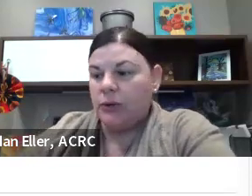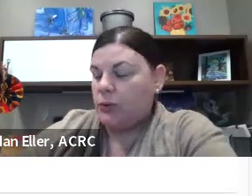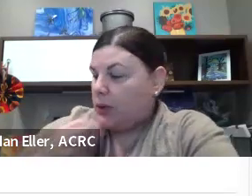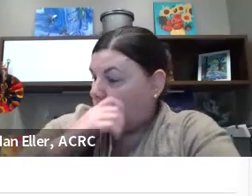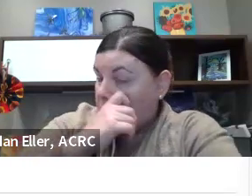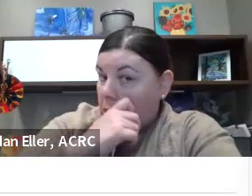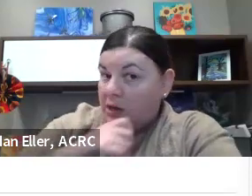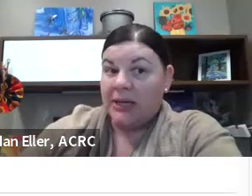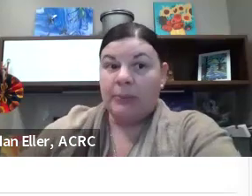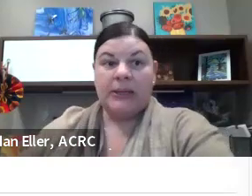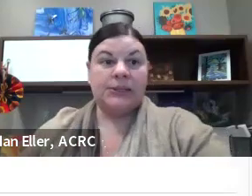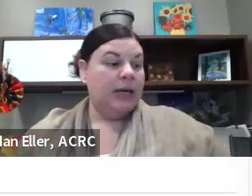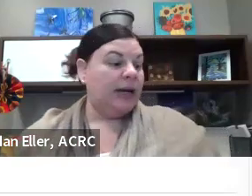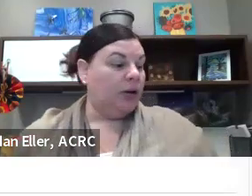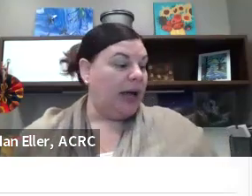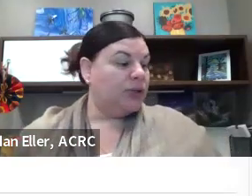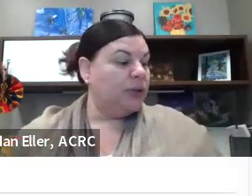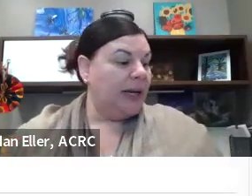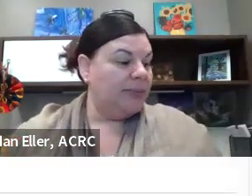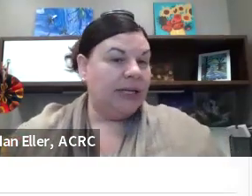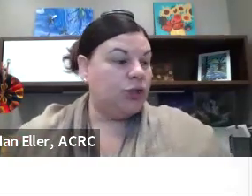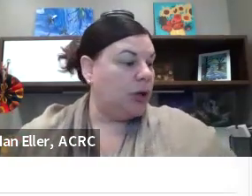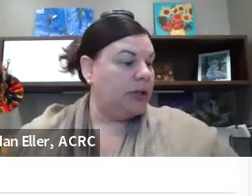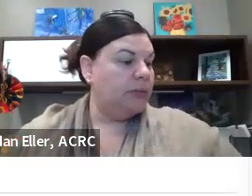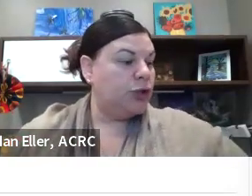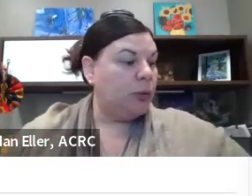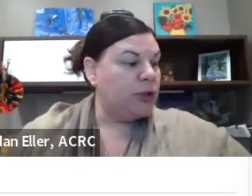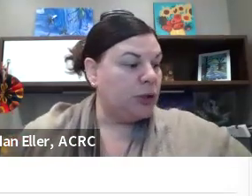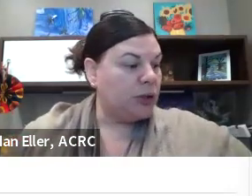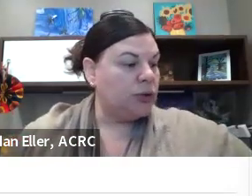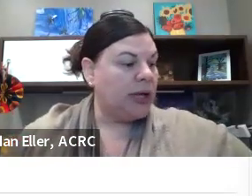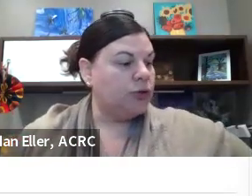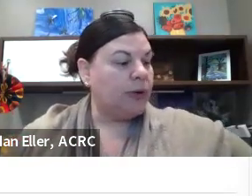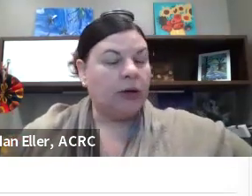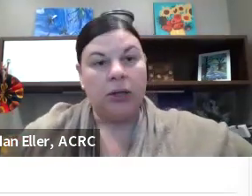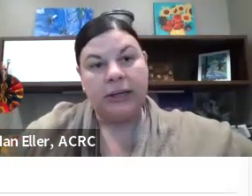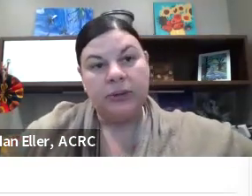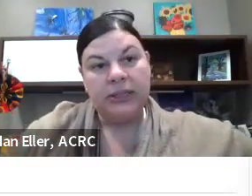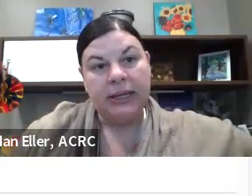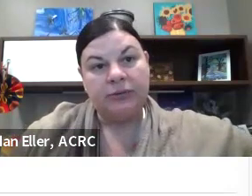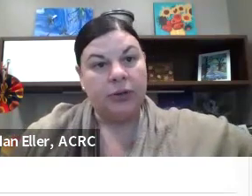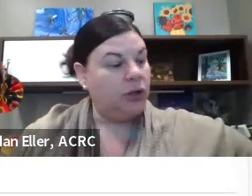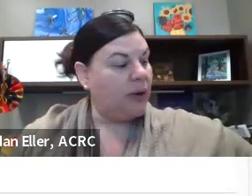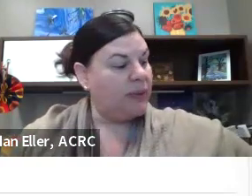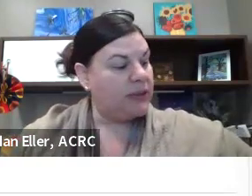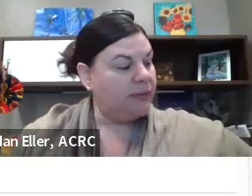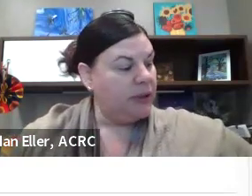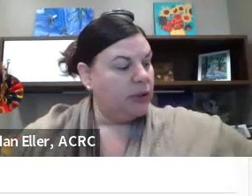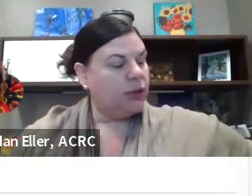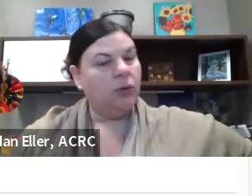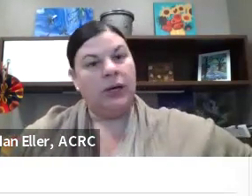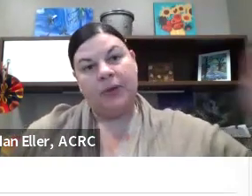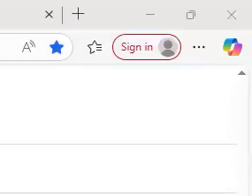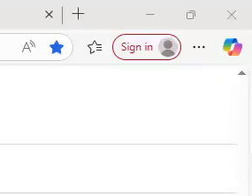any barriers with the auditing piece. And I'll absolutely update John and Michelle. Michelle's our kind of direct contact with DDS for the QIP